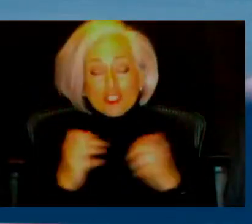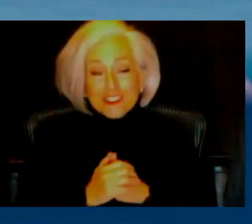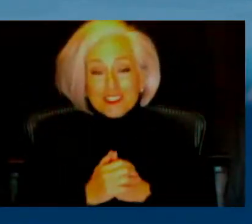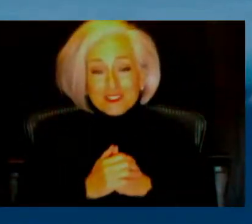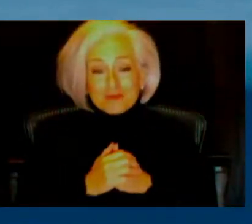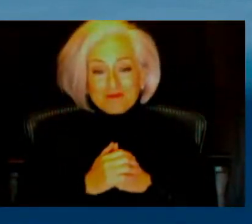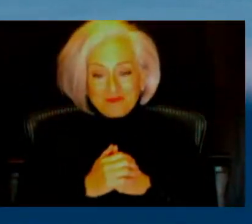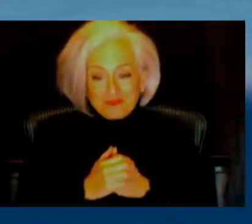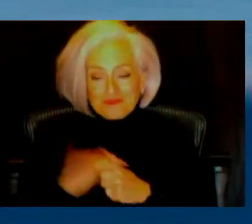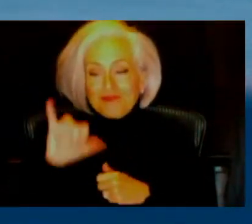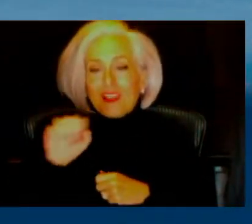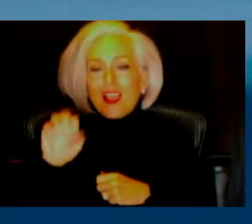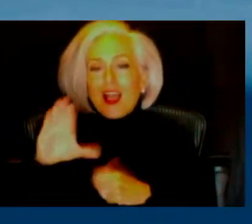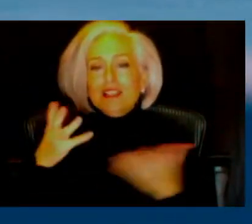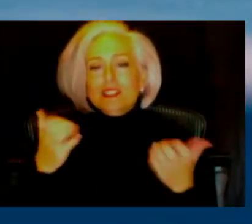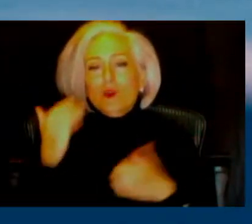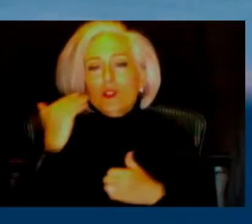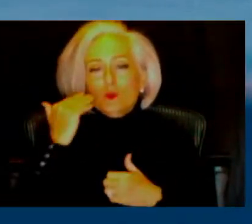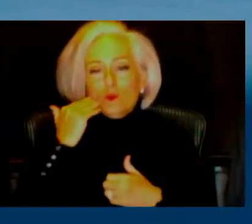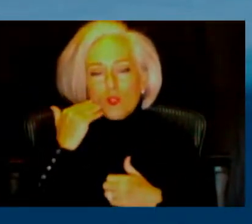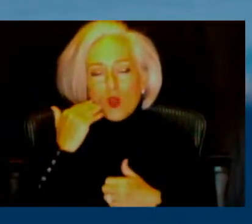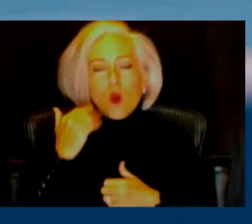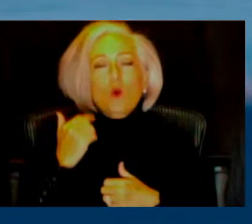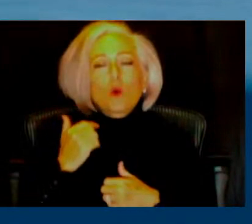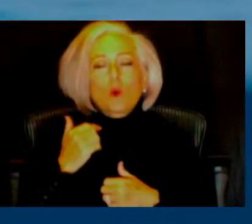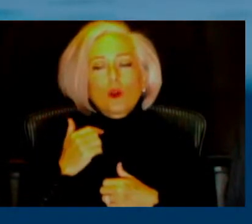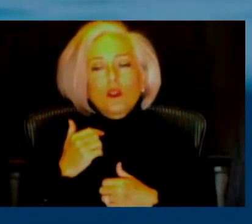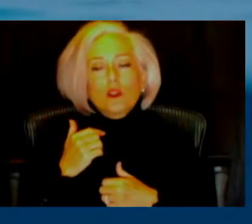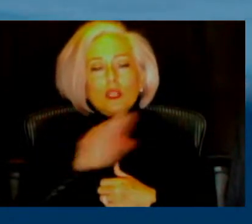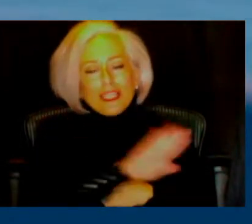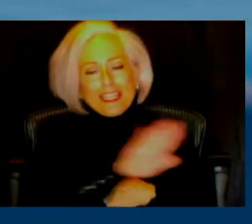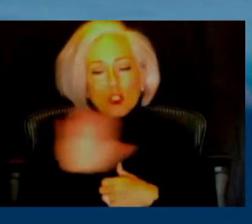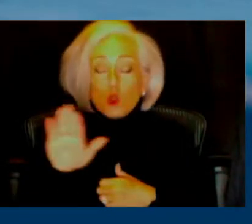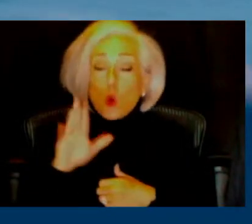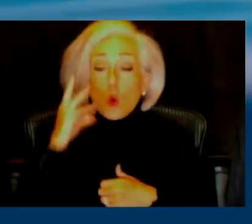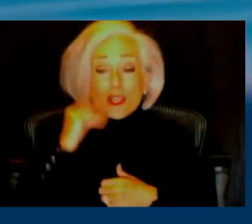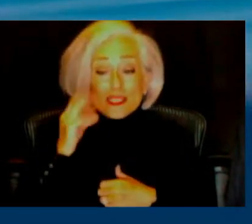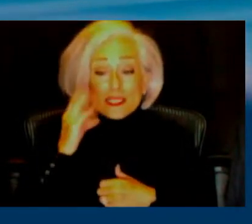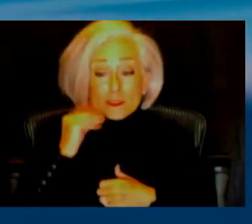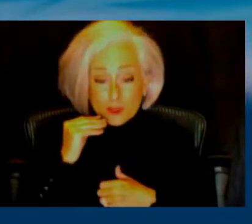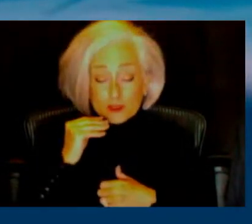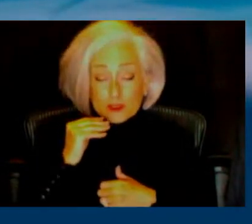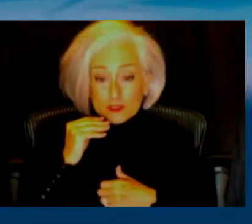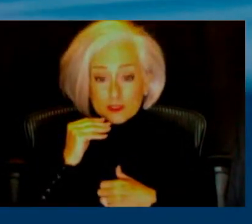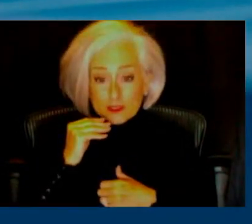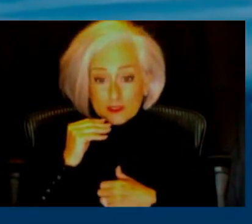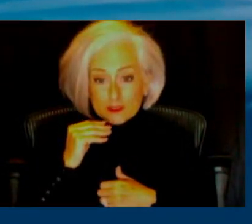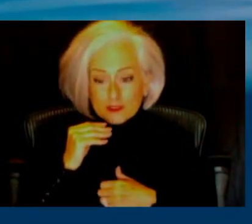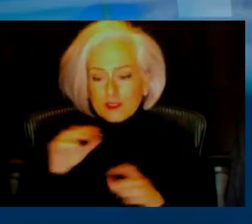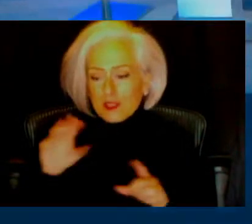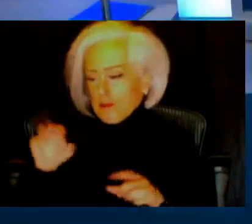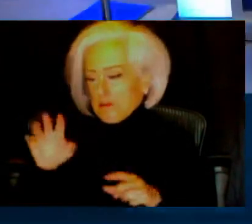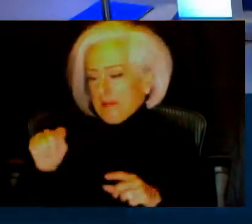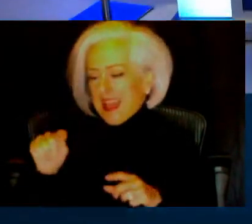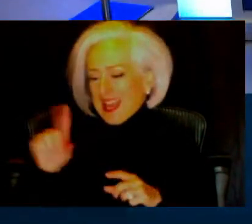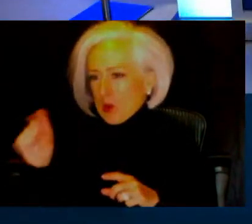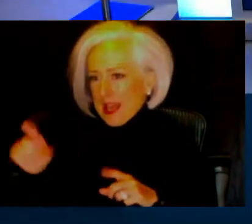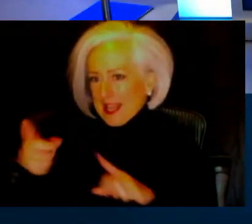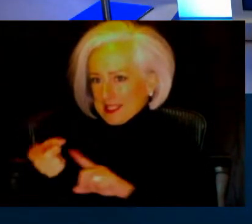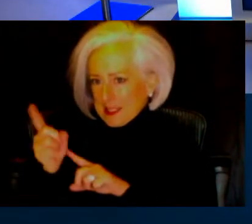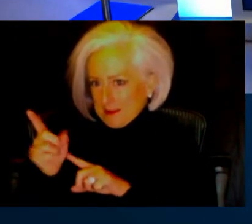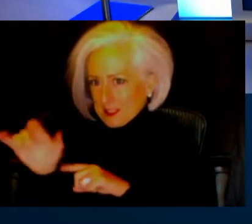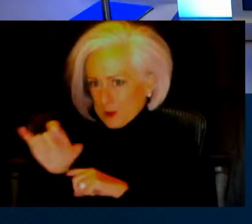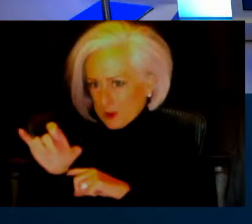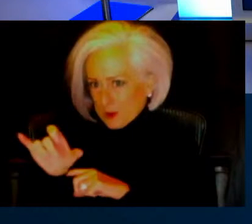wants to know, has a question for our guest. In your experience, and Matt, I'm going to come out to you here in just a moment and ask you this as well.